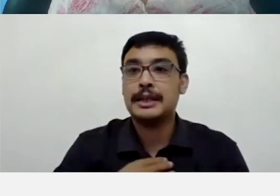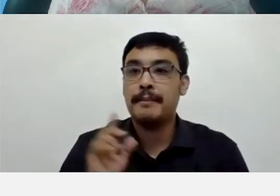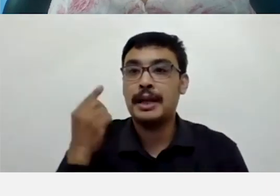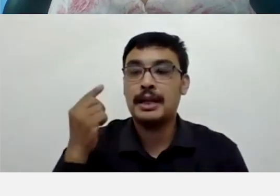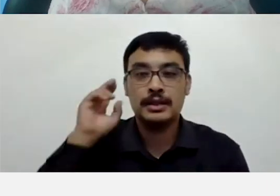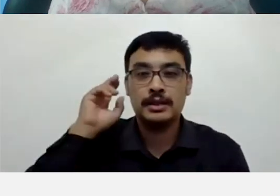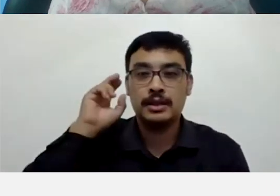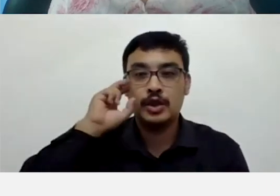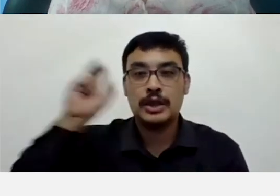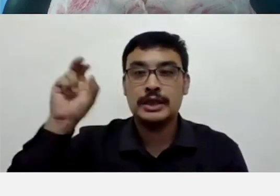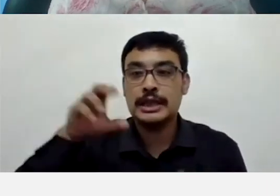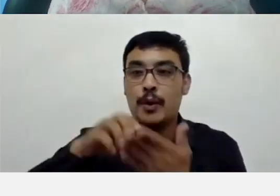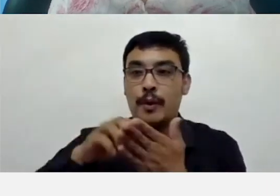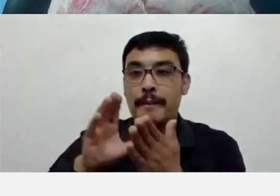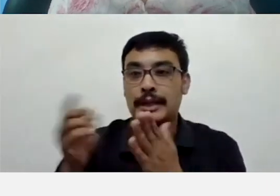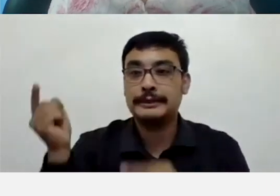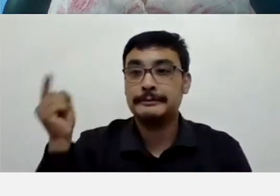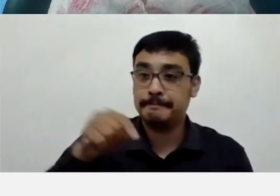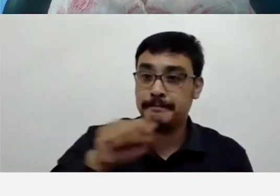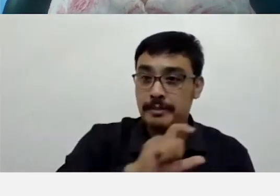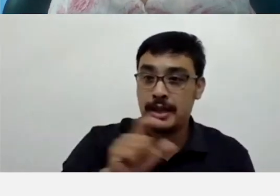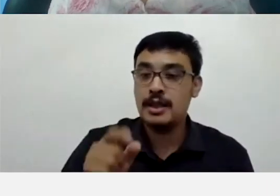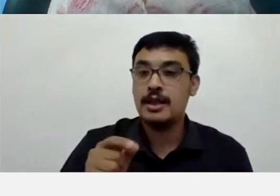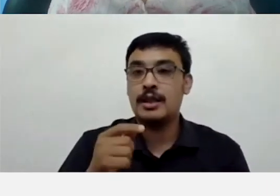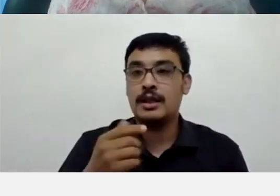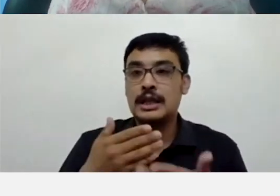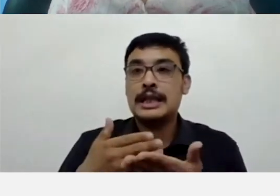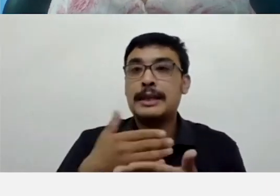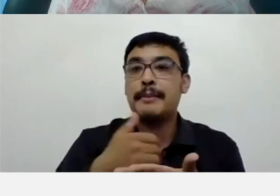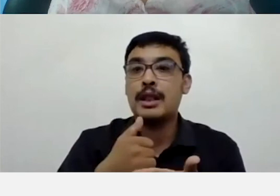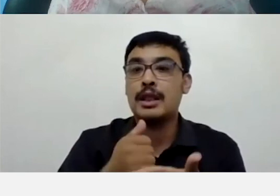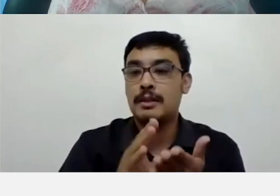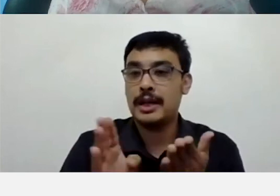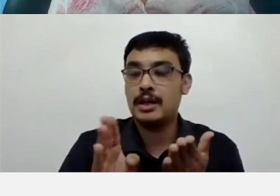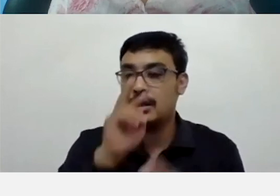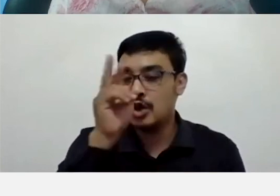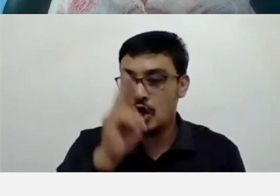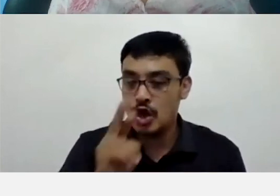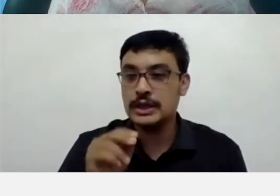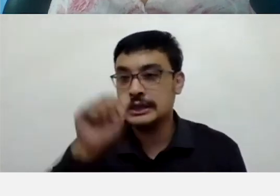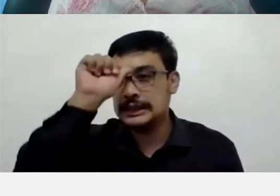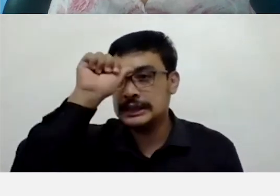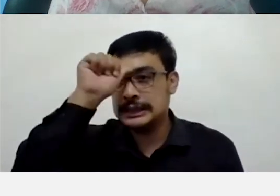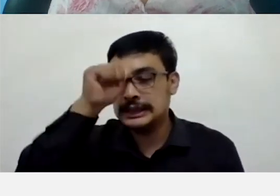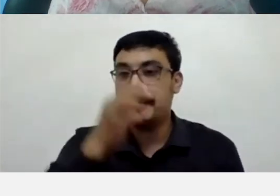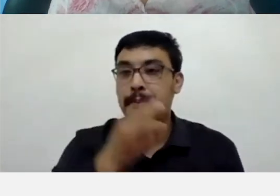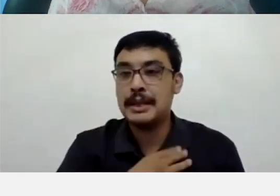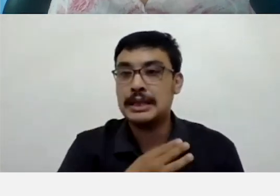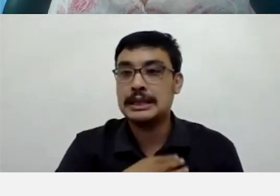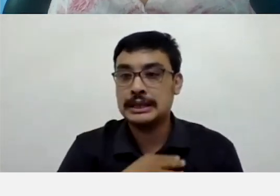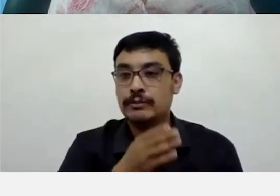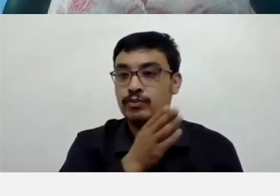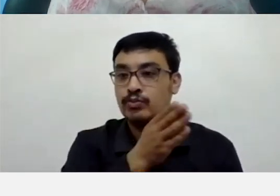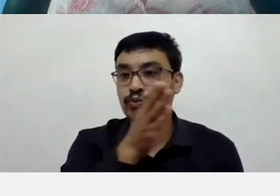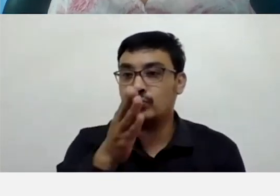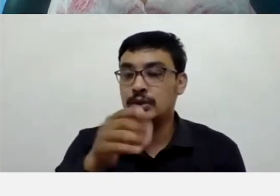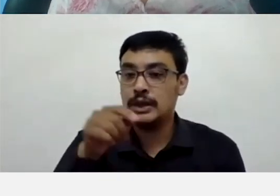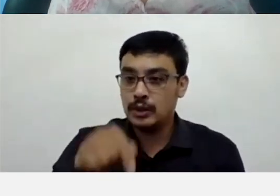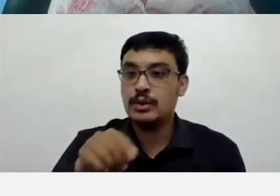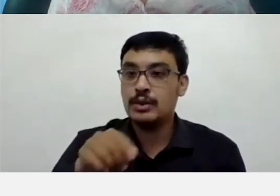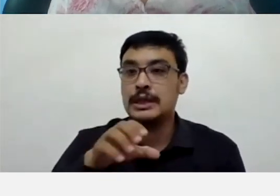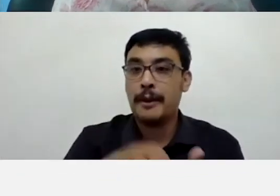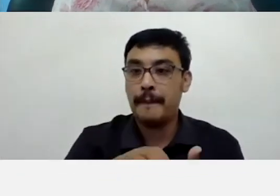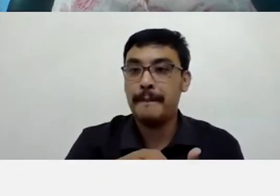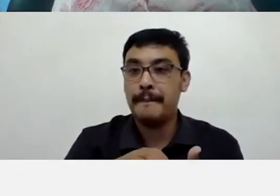to here in Nepal, from Tibet to here, and also Indian people also travel from over there to here for